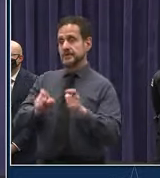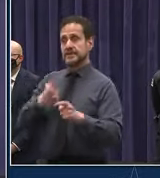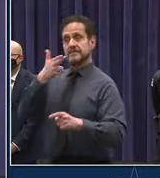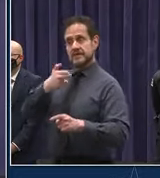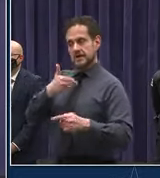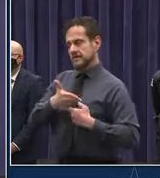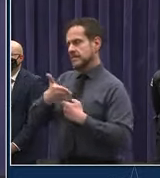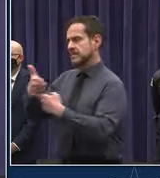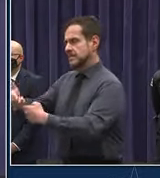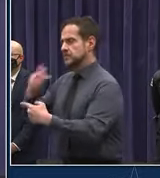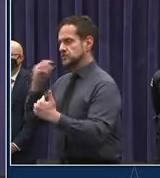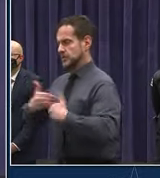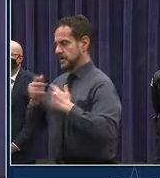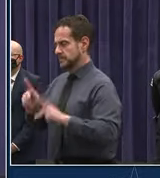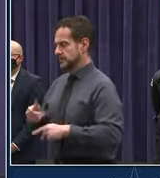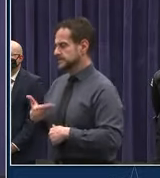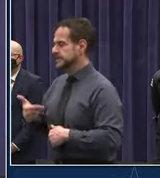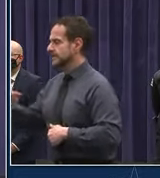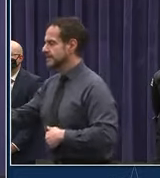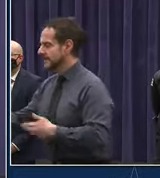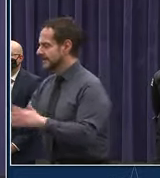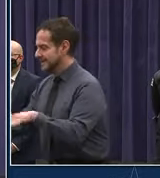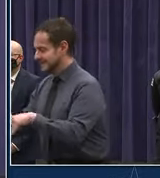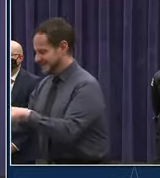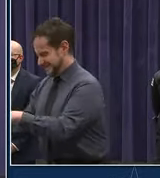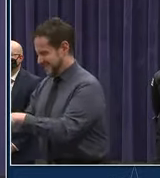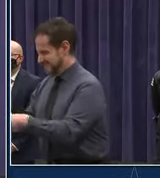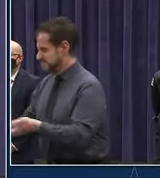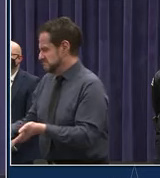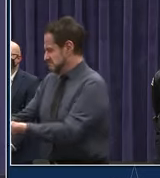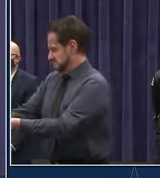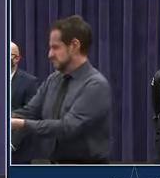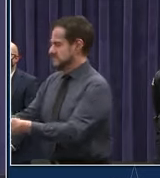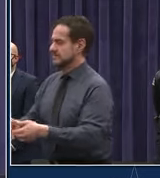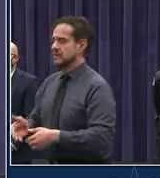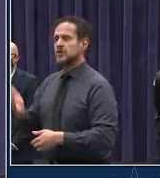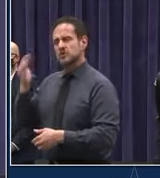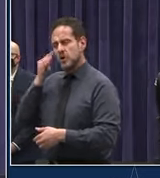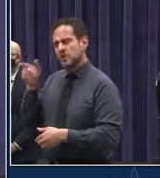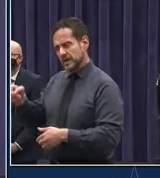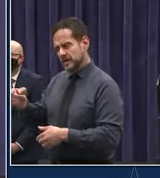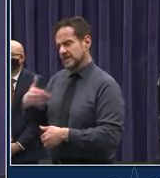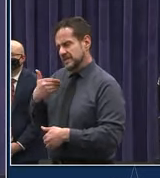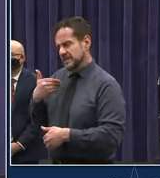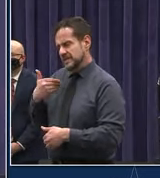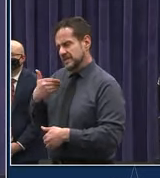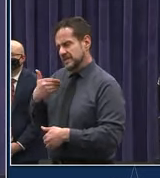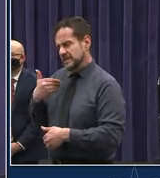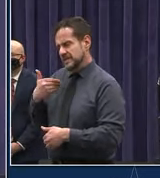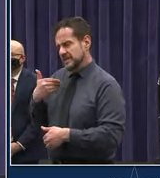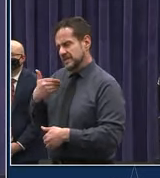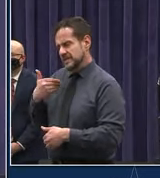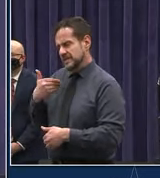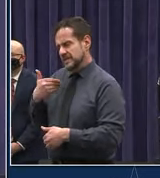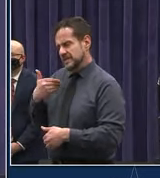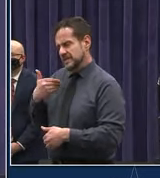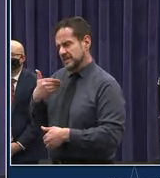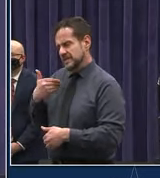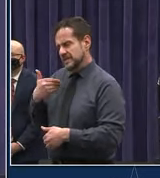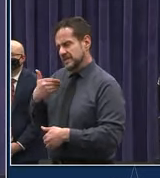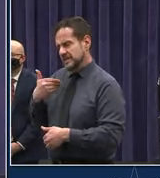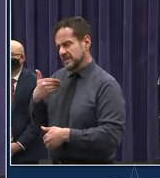with promises of things that can never be delivered, and if they are, only short term, and they evaporate so